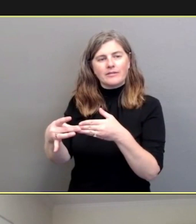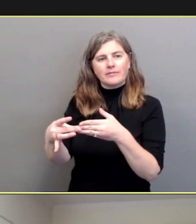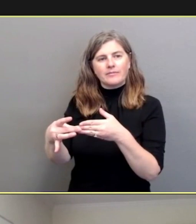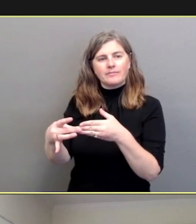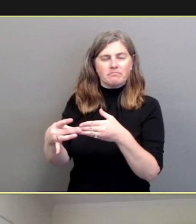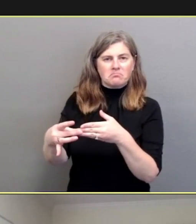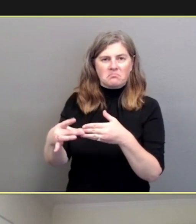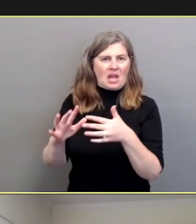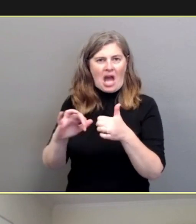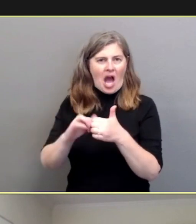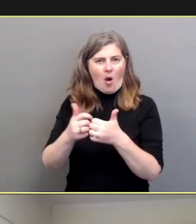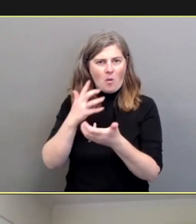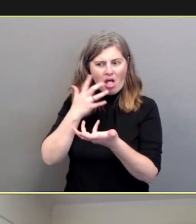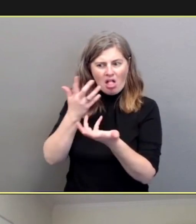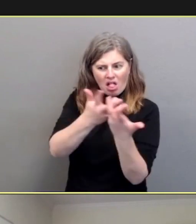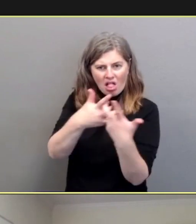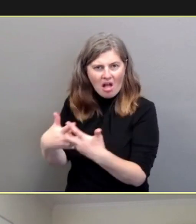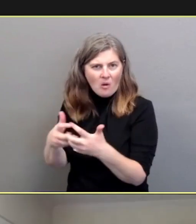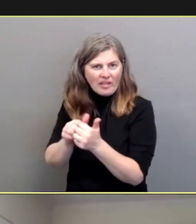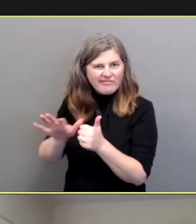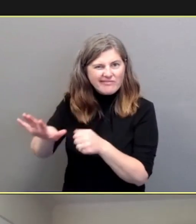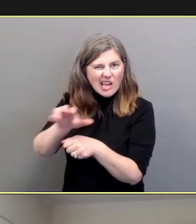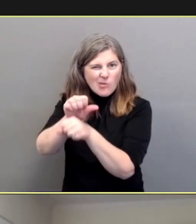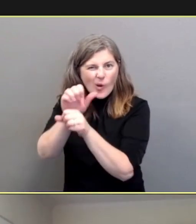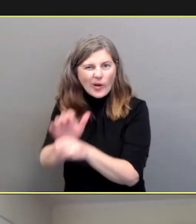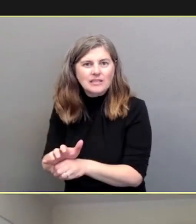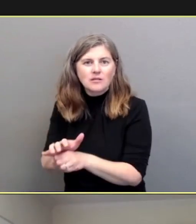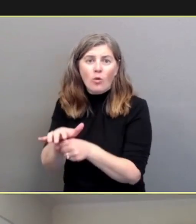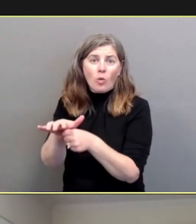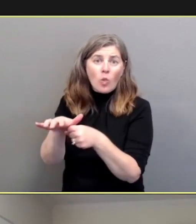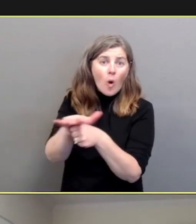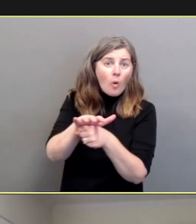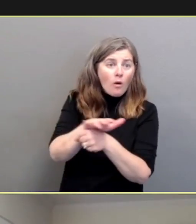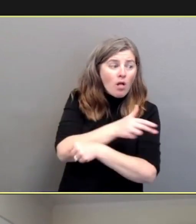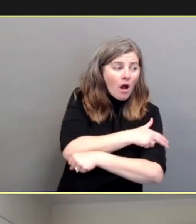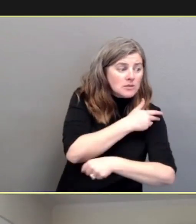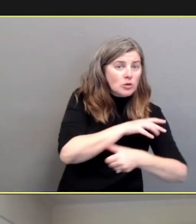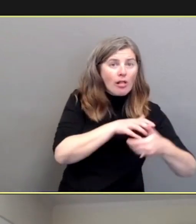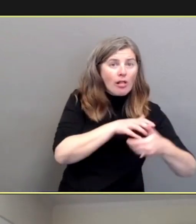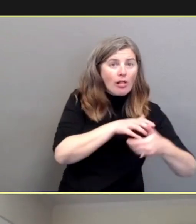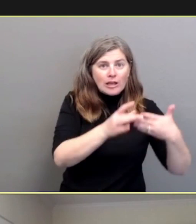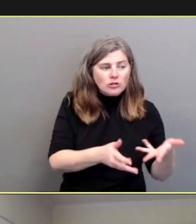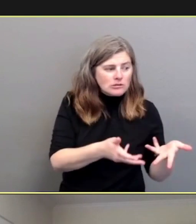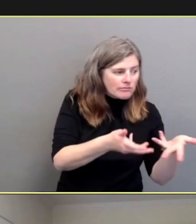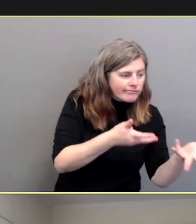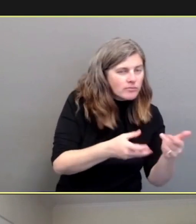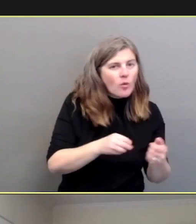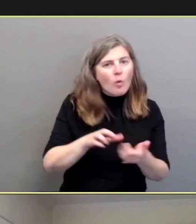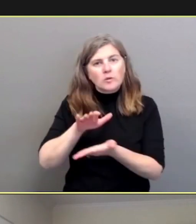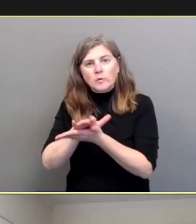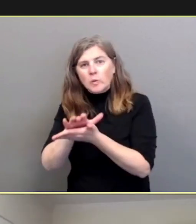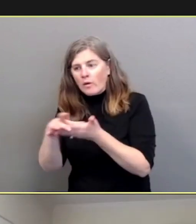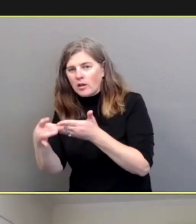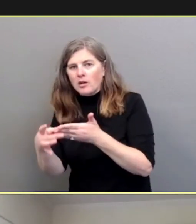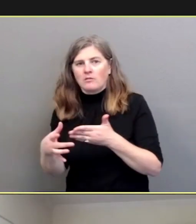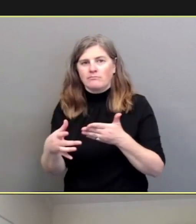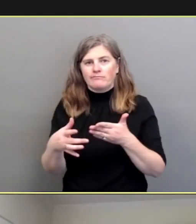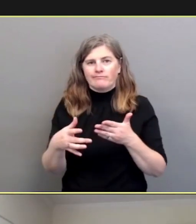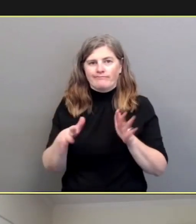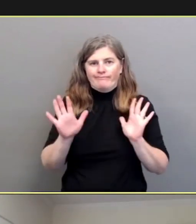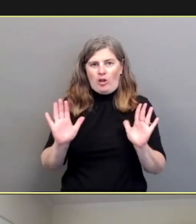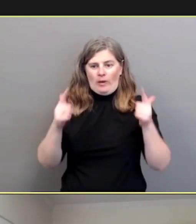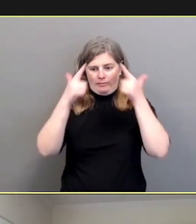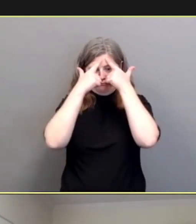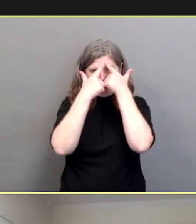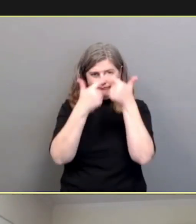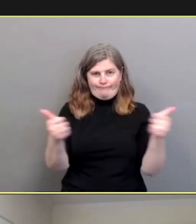how this works with employees to local hospital leaders in this case, or school leaders. So we're leaving it up to hospitals